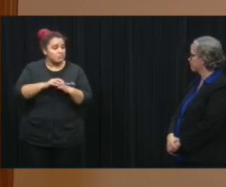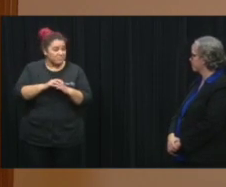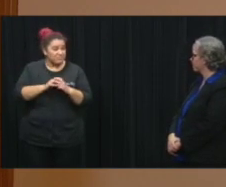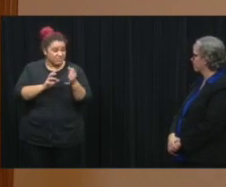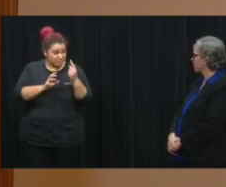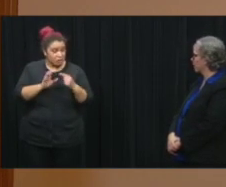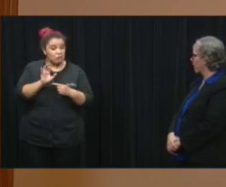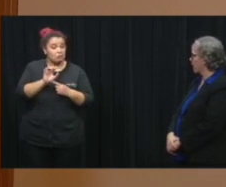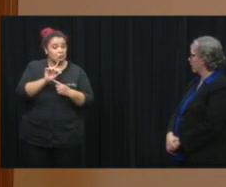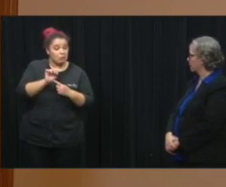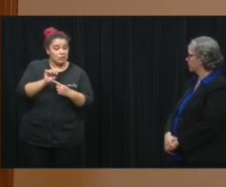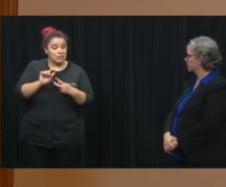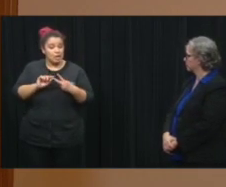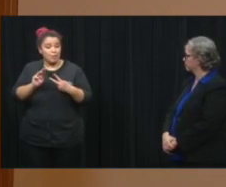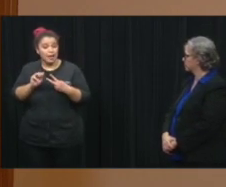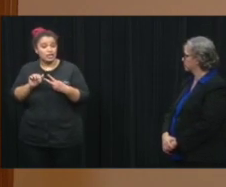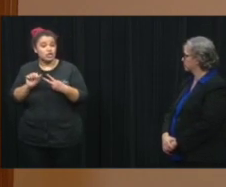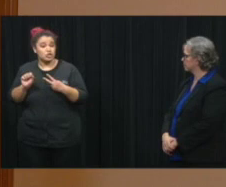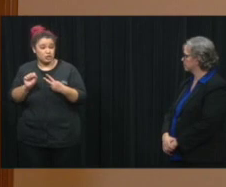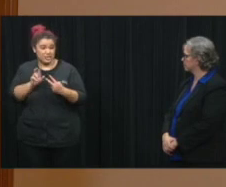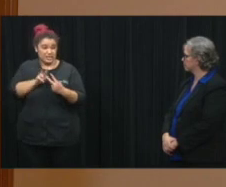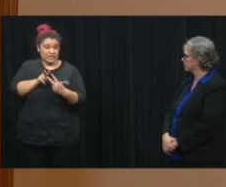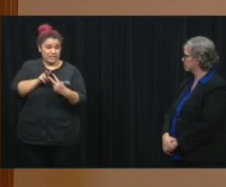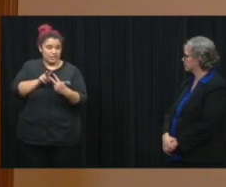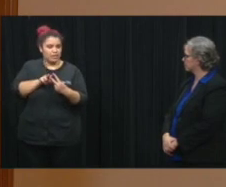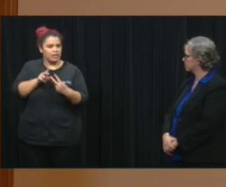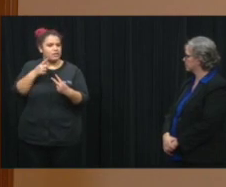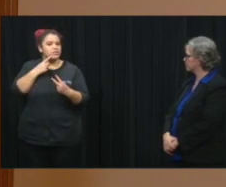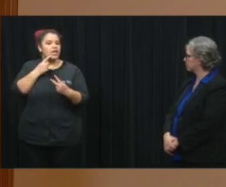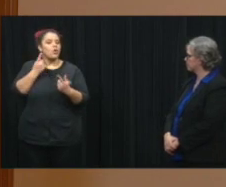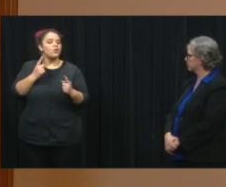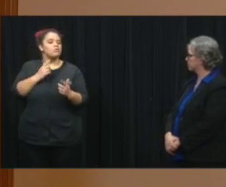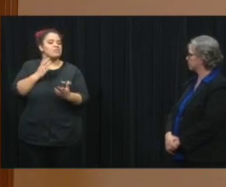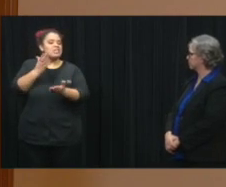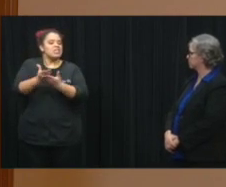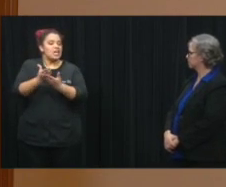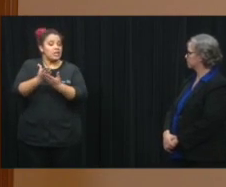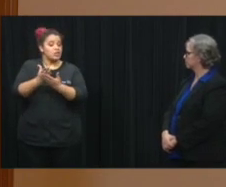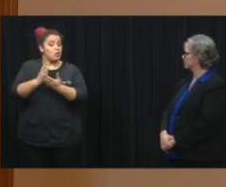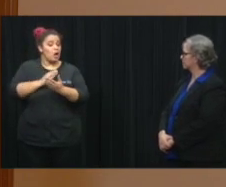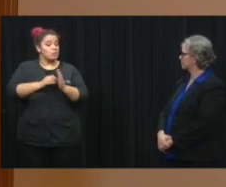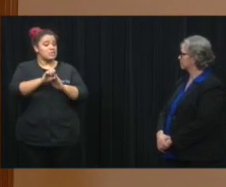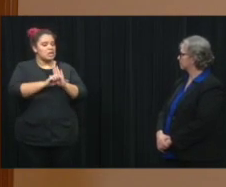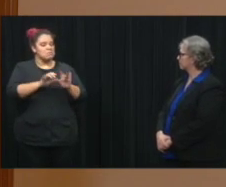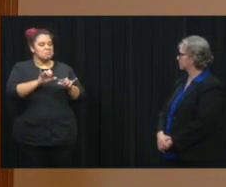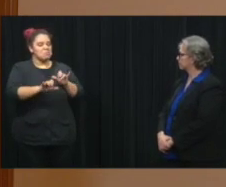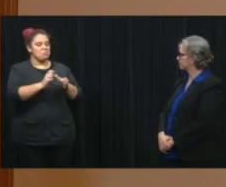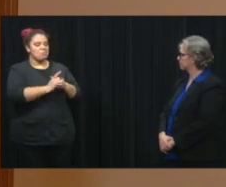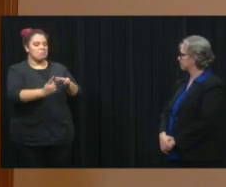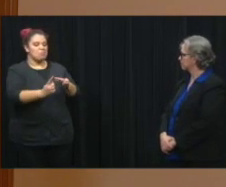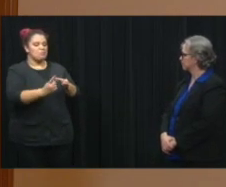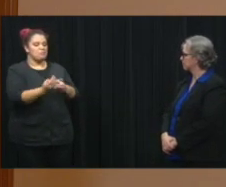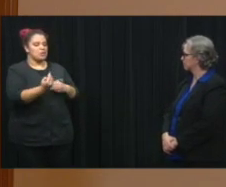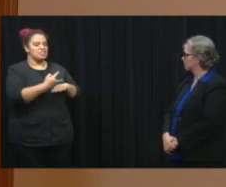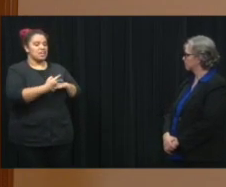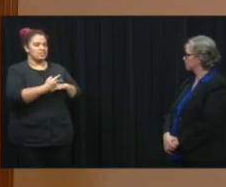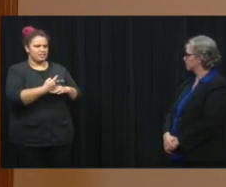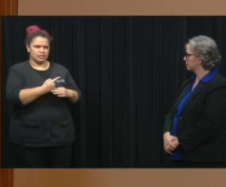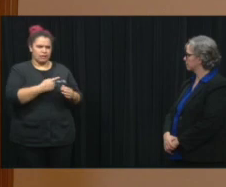asking people who arrive in those states to self-quarantine for 14 days. Do you anticipate anything like that